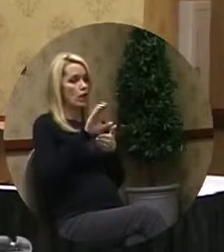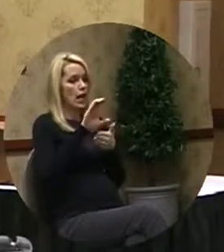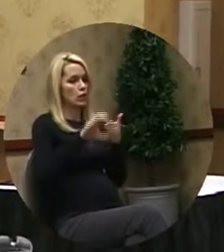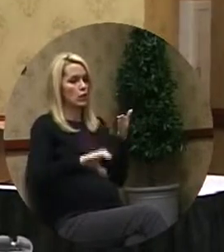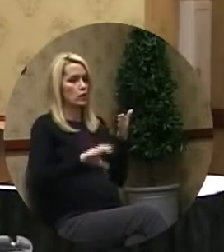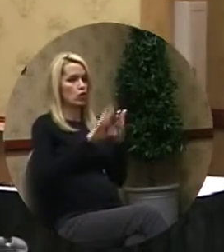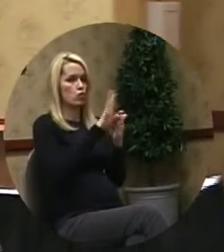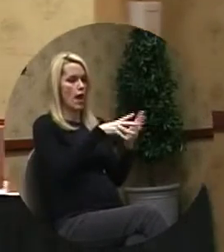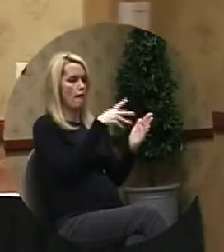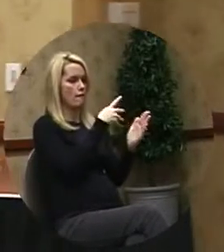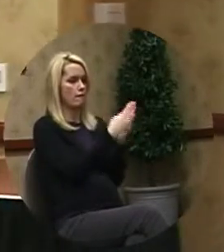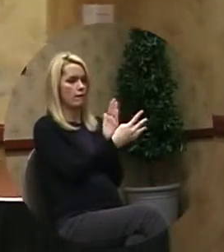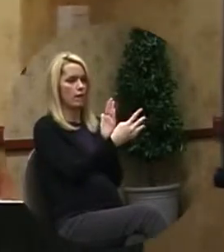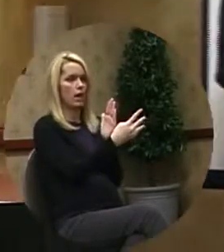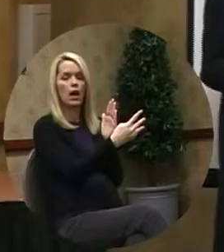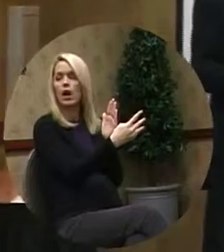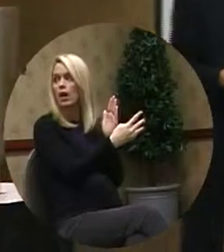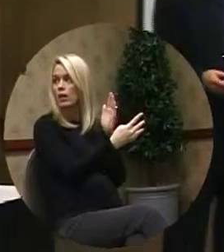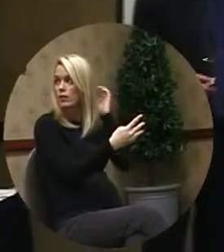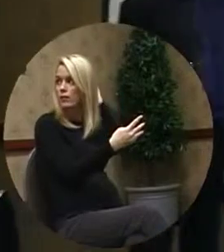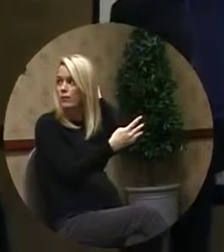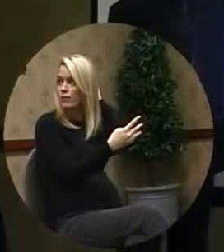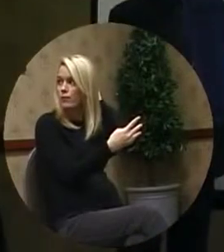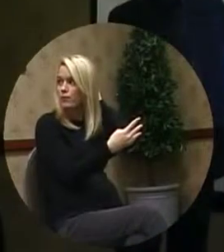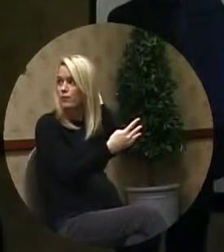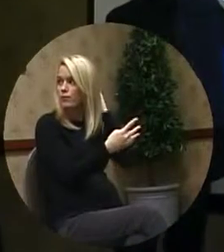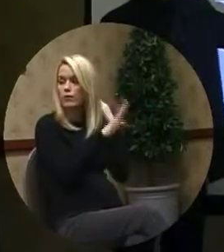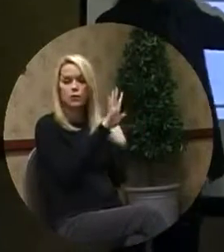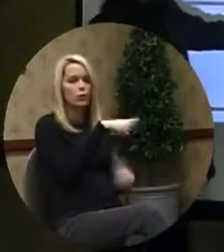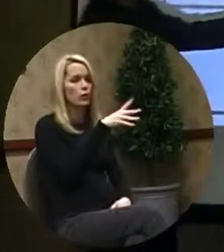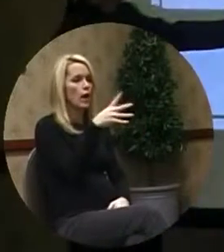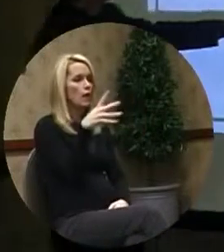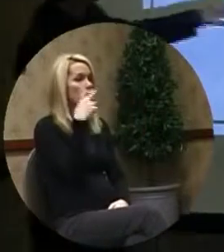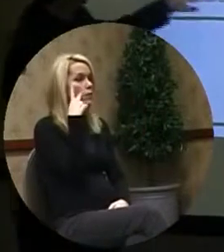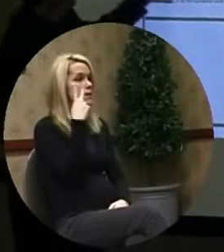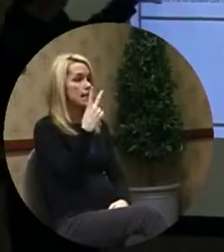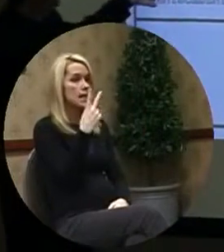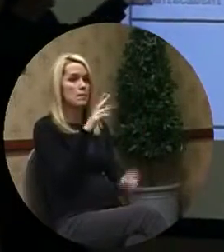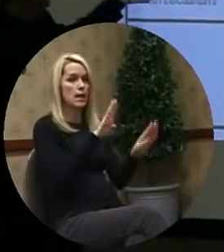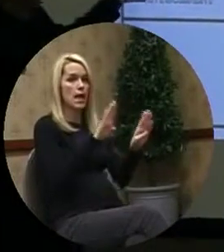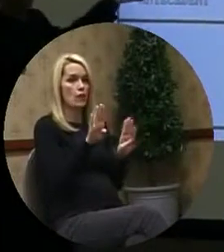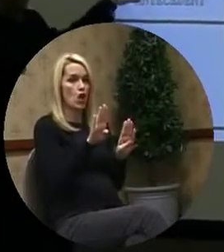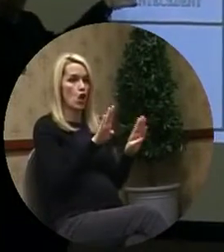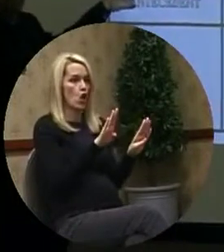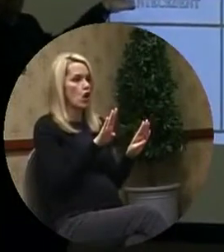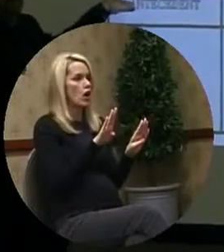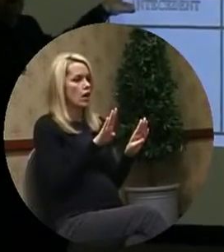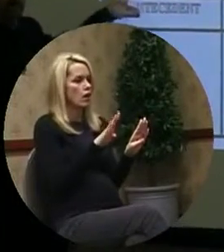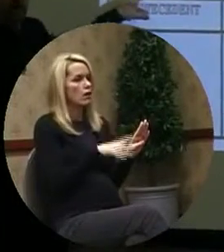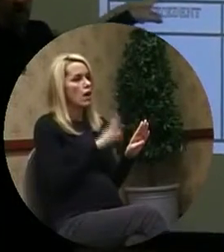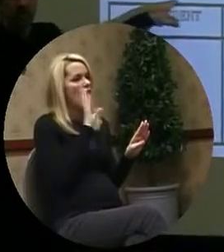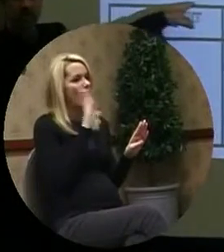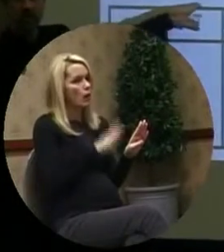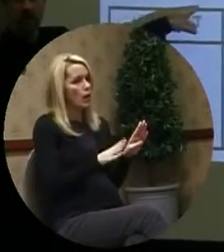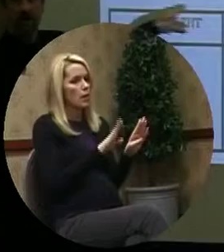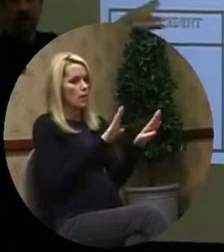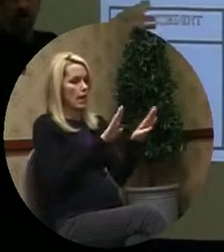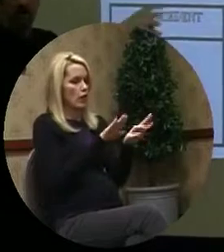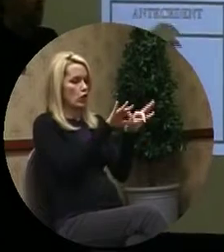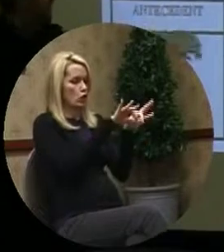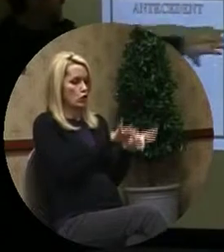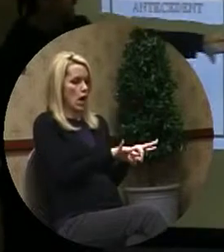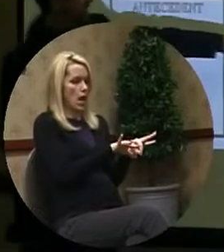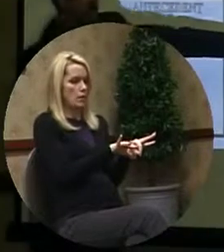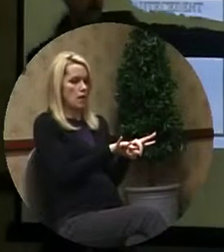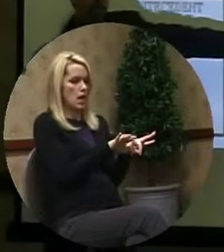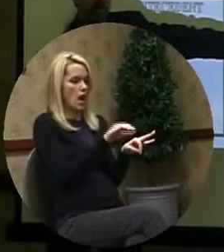graph. You're going to write here, as soon as you see the behavior, you'll have, and actually in many cases what I will do is I will have the behavior described here on